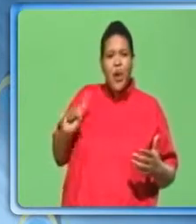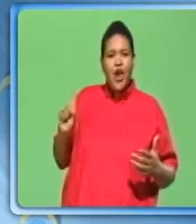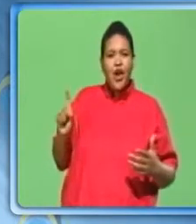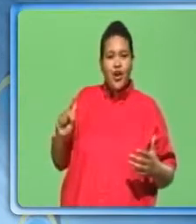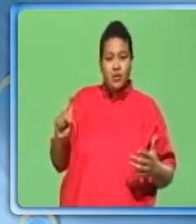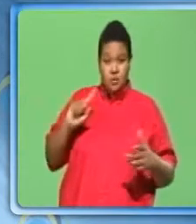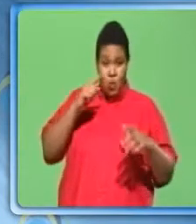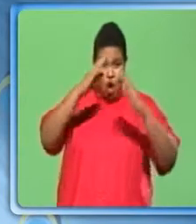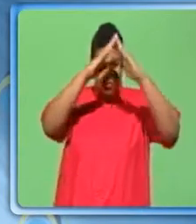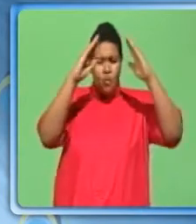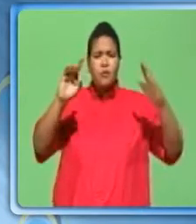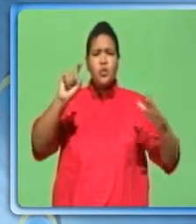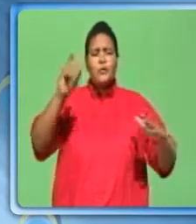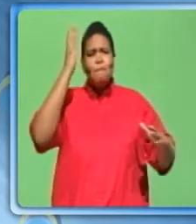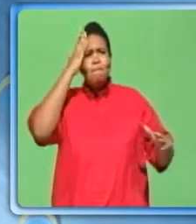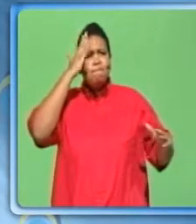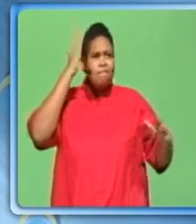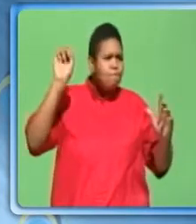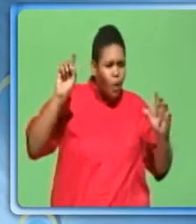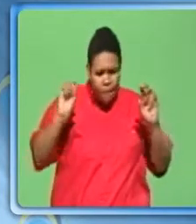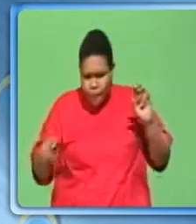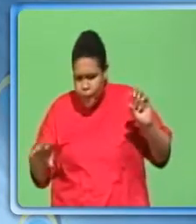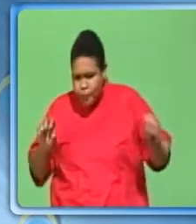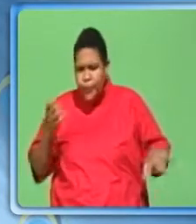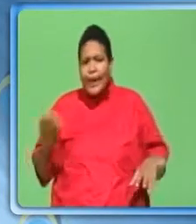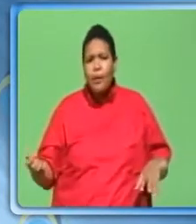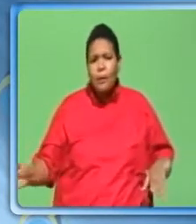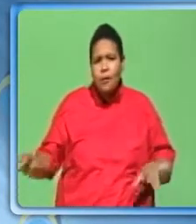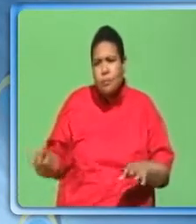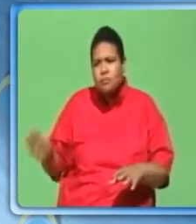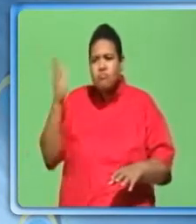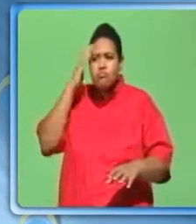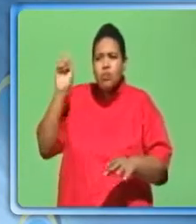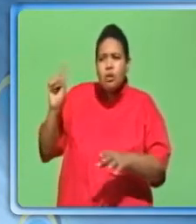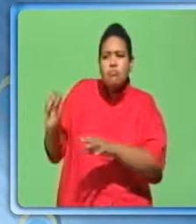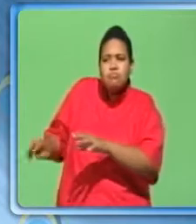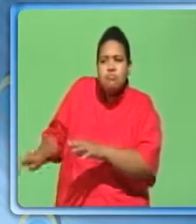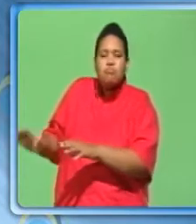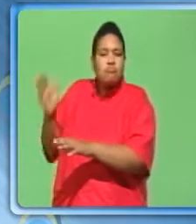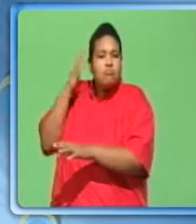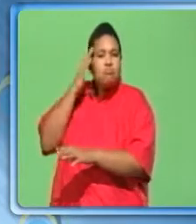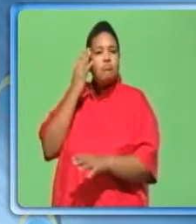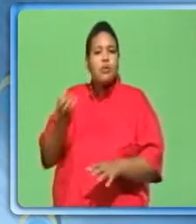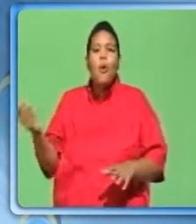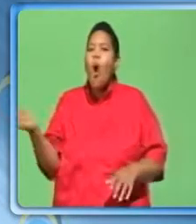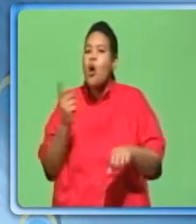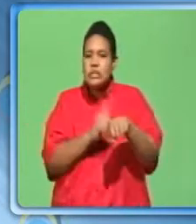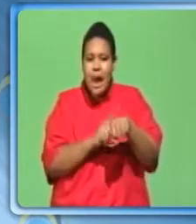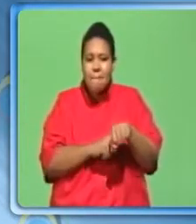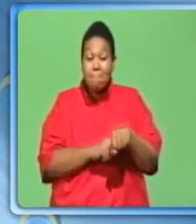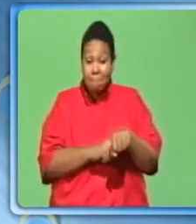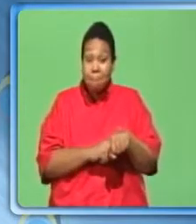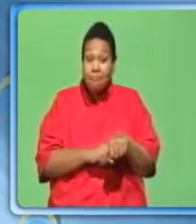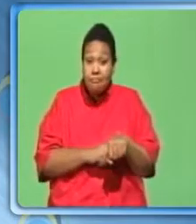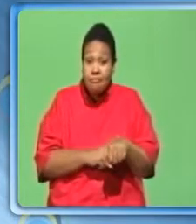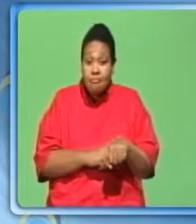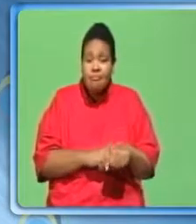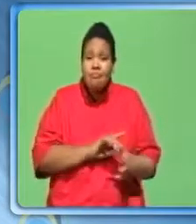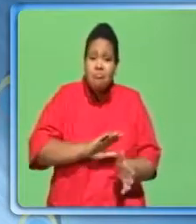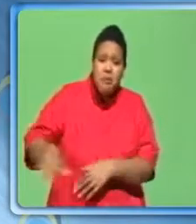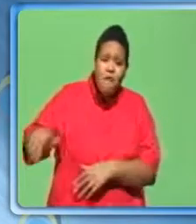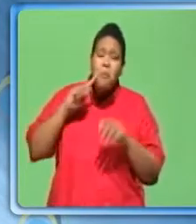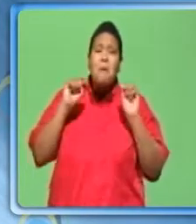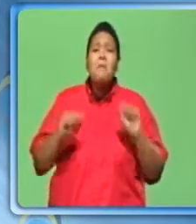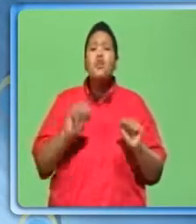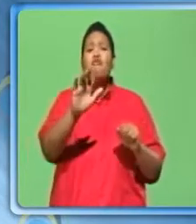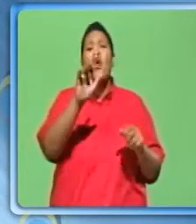on the roof, you should be aware of the positioning of your equipment and tools at all times. Aside from the potential of